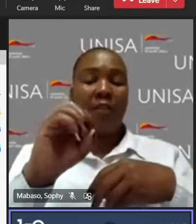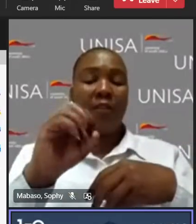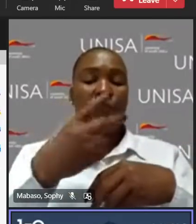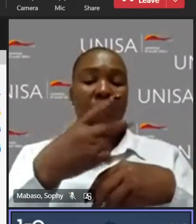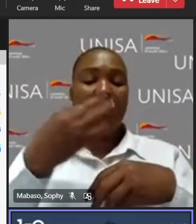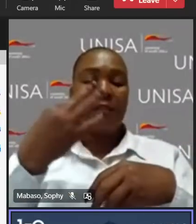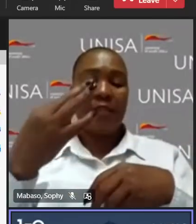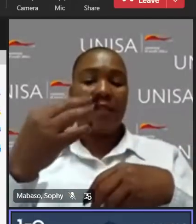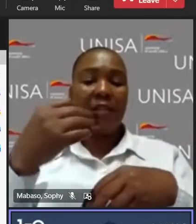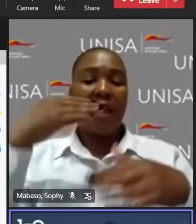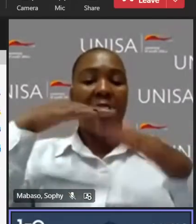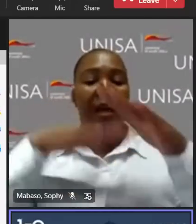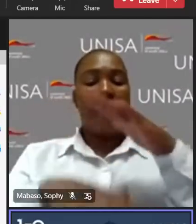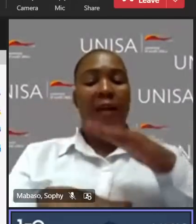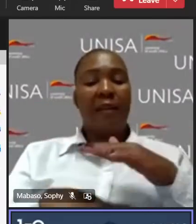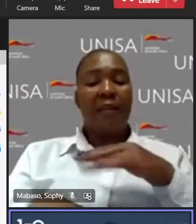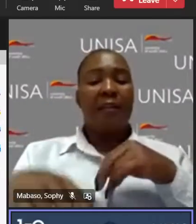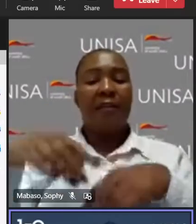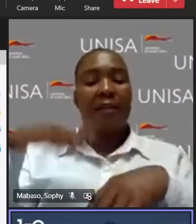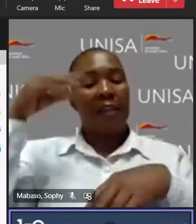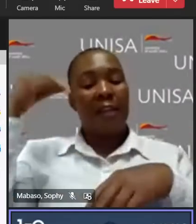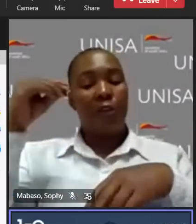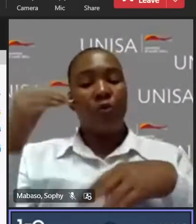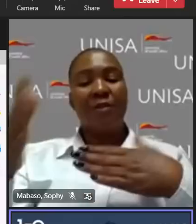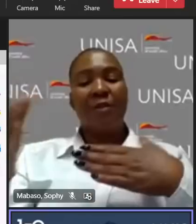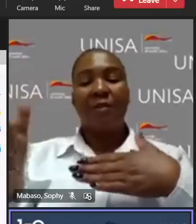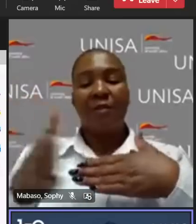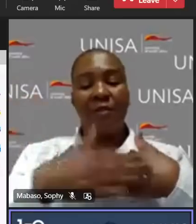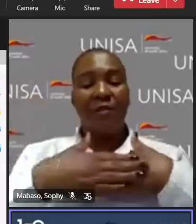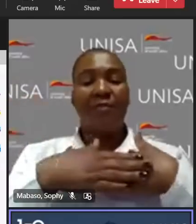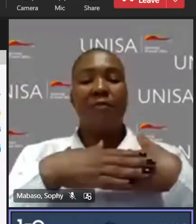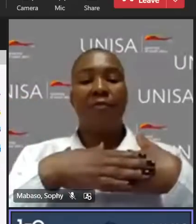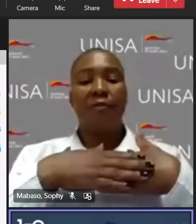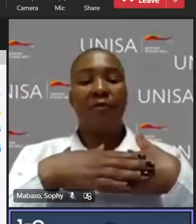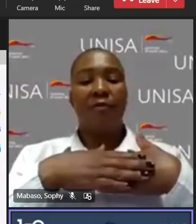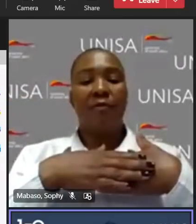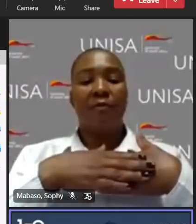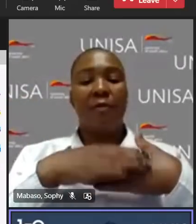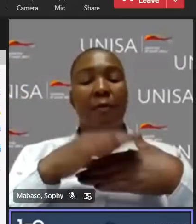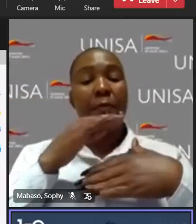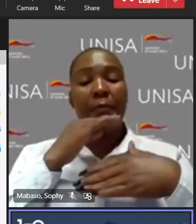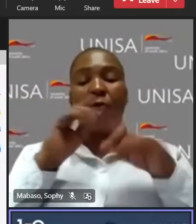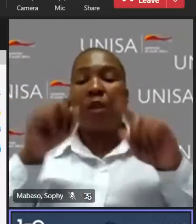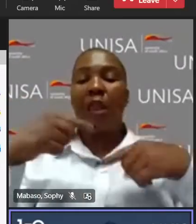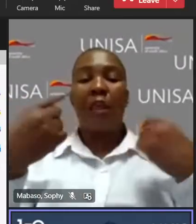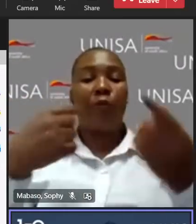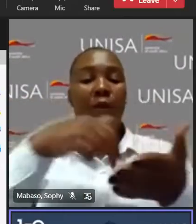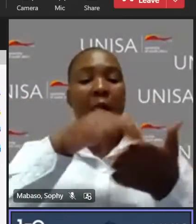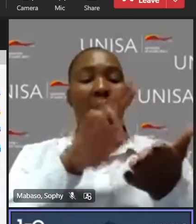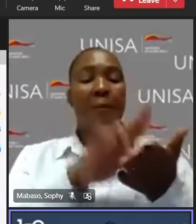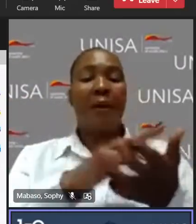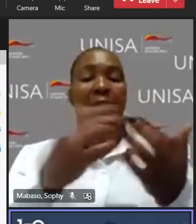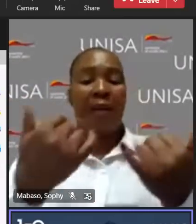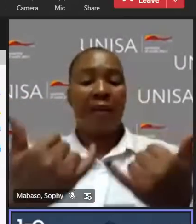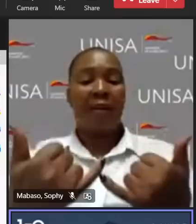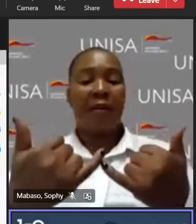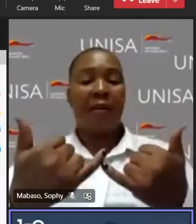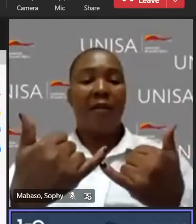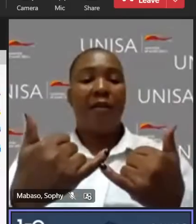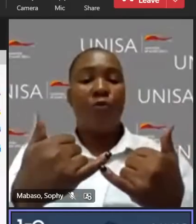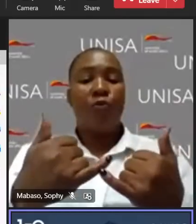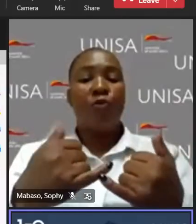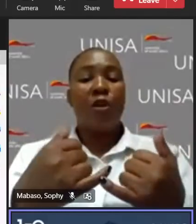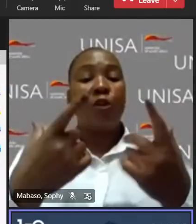undergraduate qualifications are closed. So you cannot apply. you can only do so within the